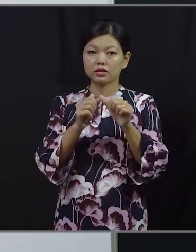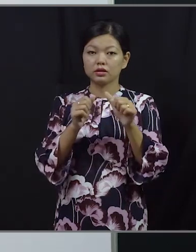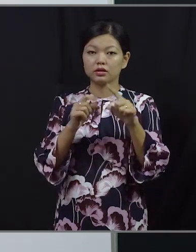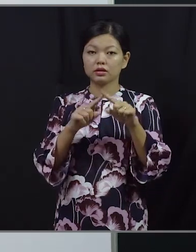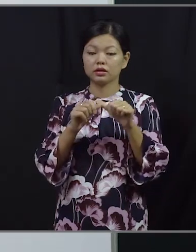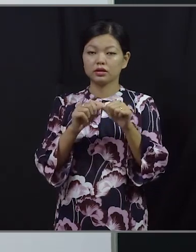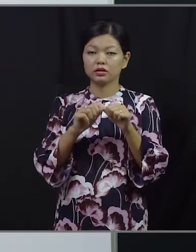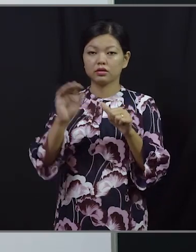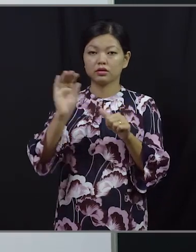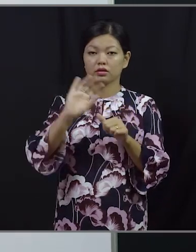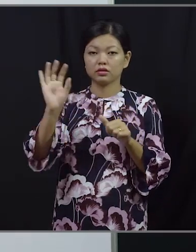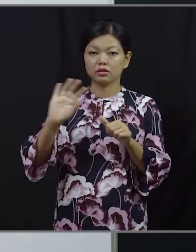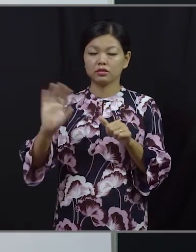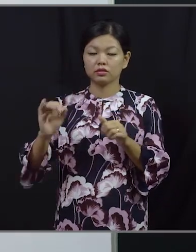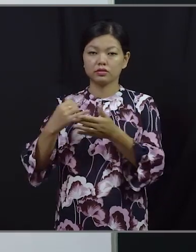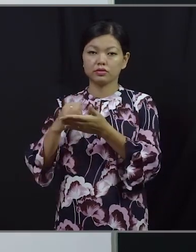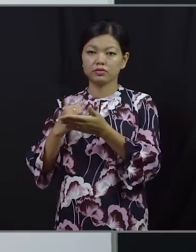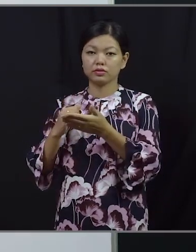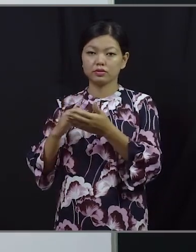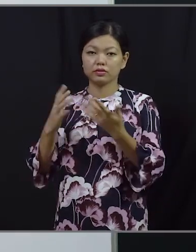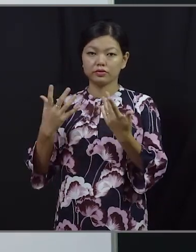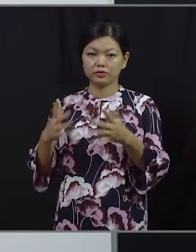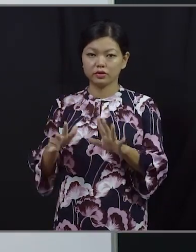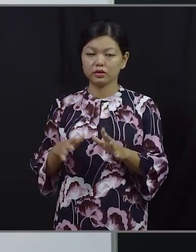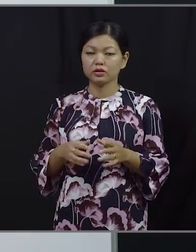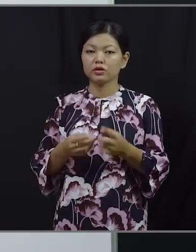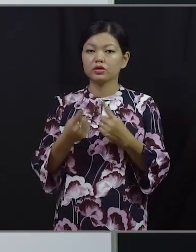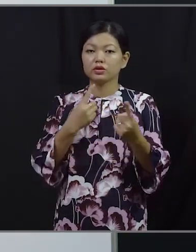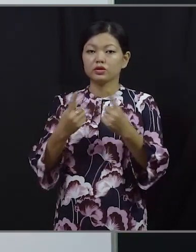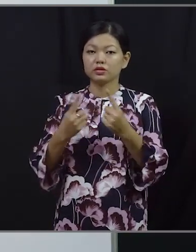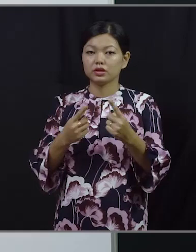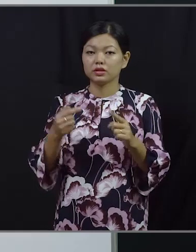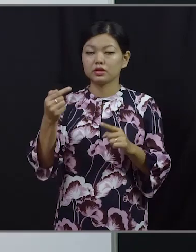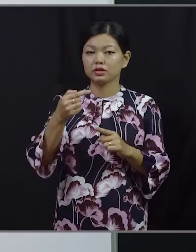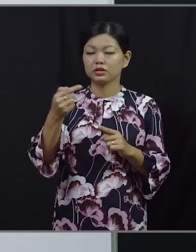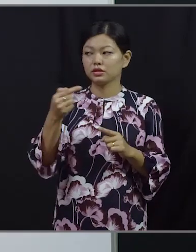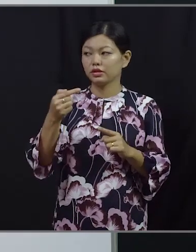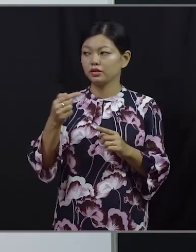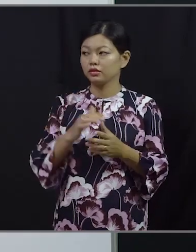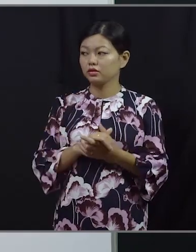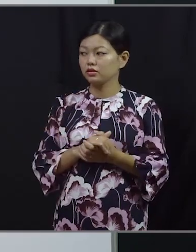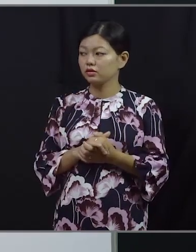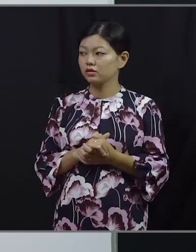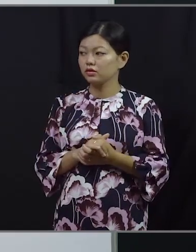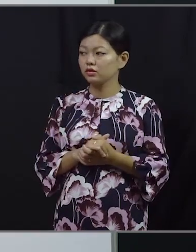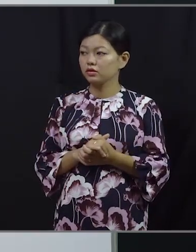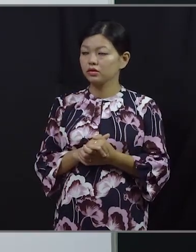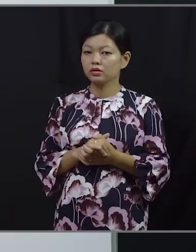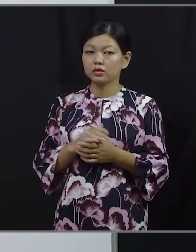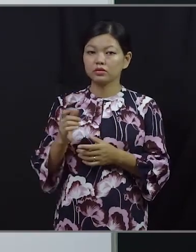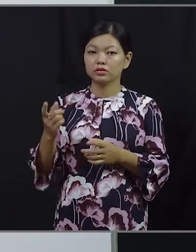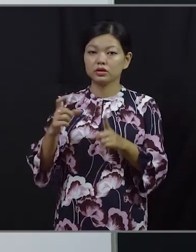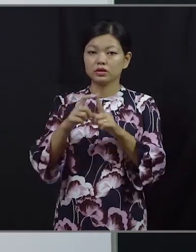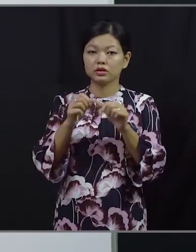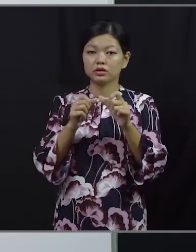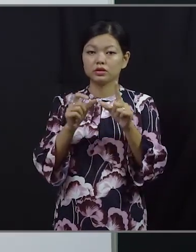please once please check the sign here. I'm writing plus, it may be minus, okay, because I already rubbed the data.